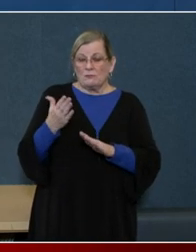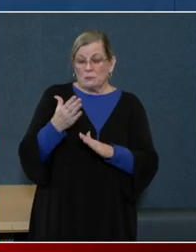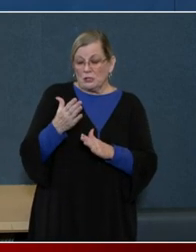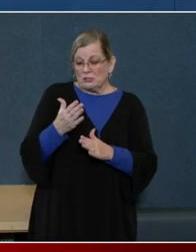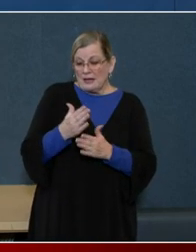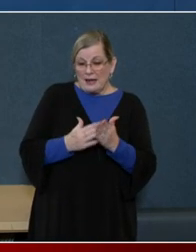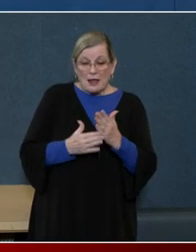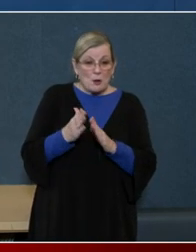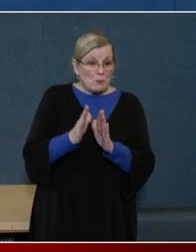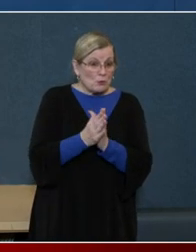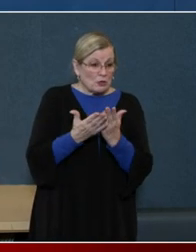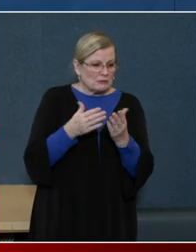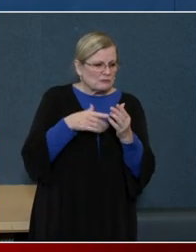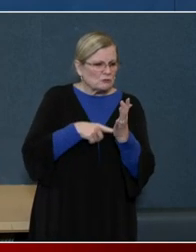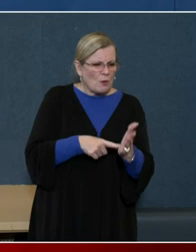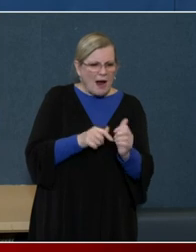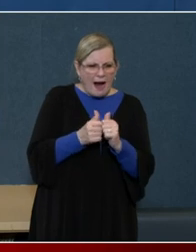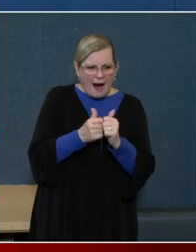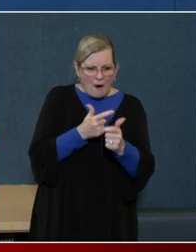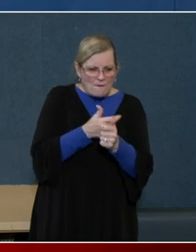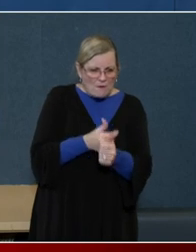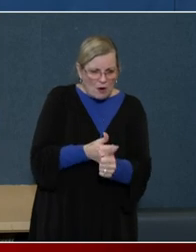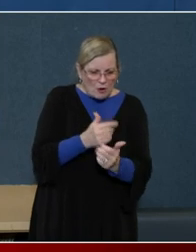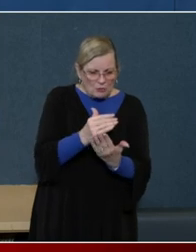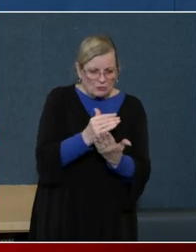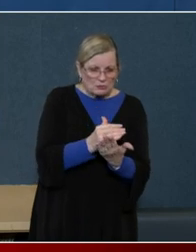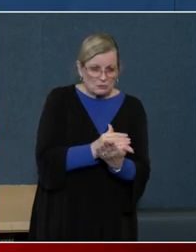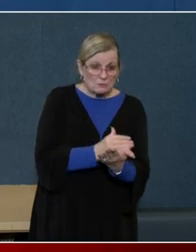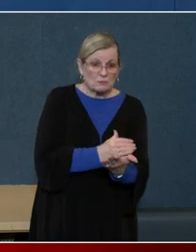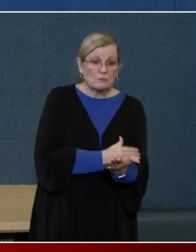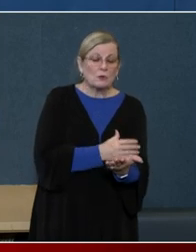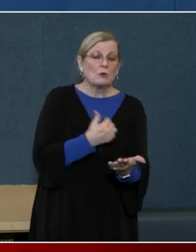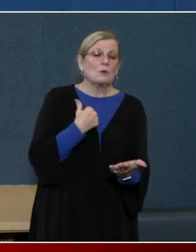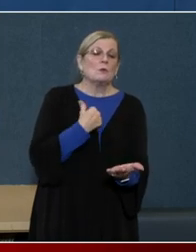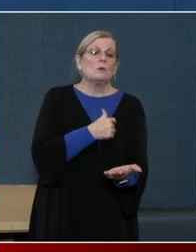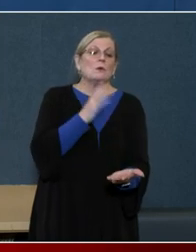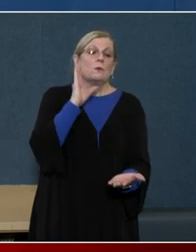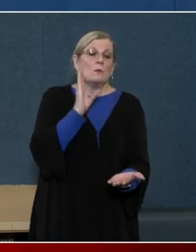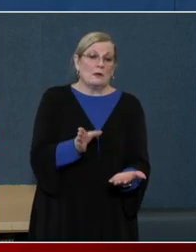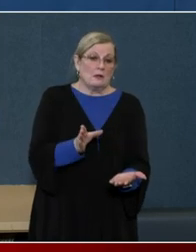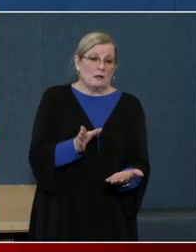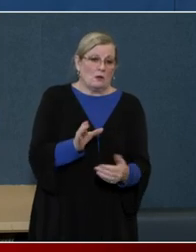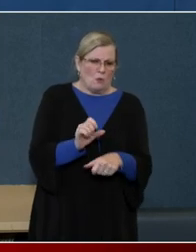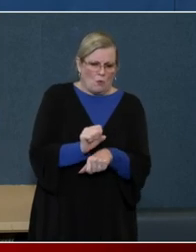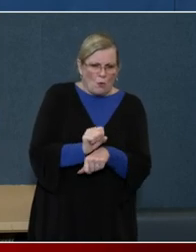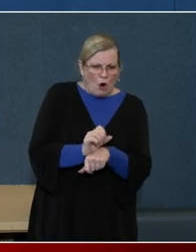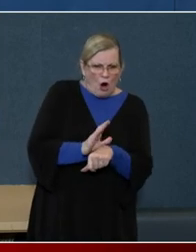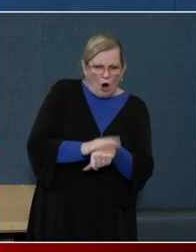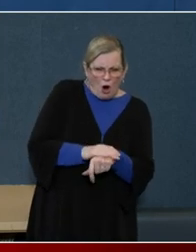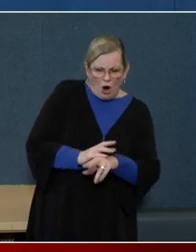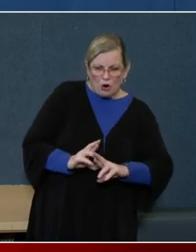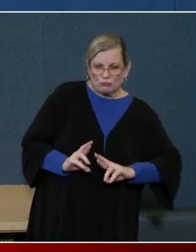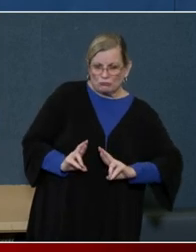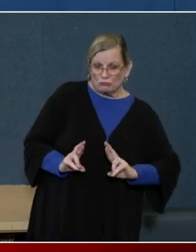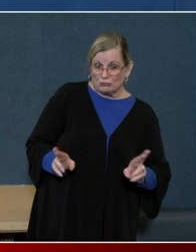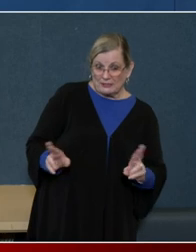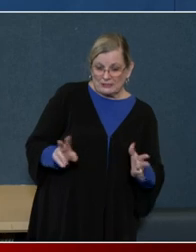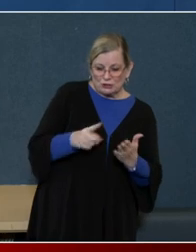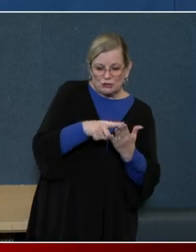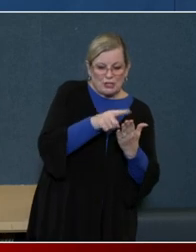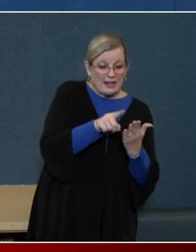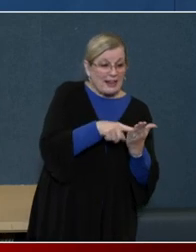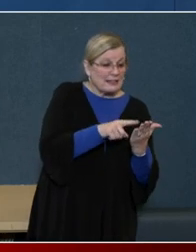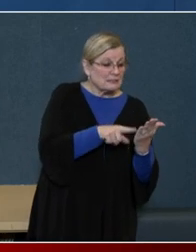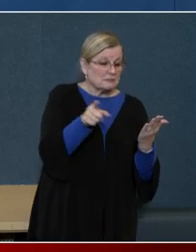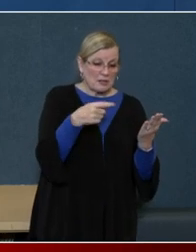schools. We will also continue to lift up our readiness checklist. which provides a set of